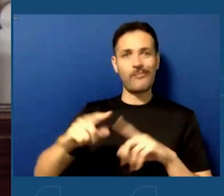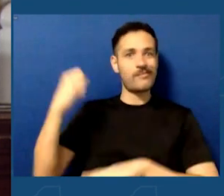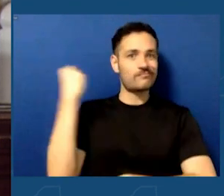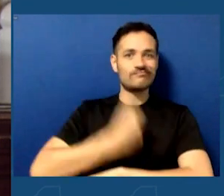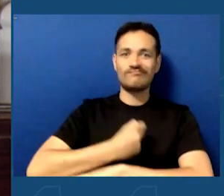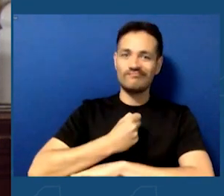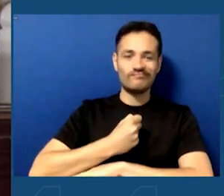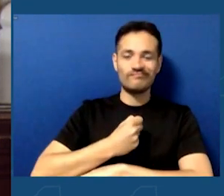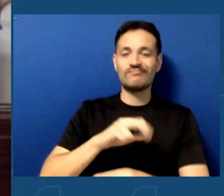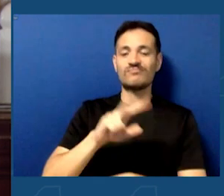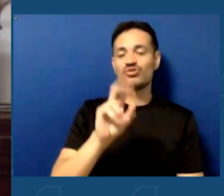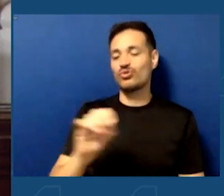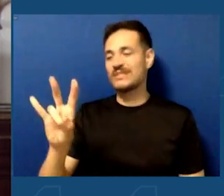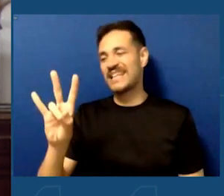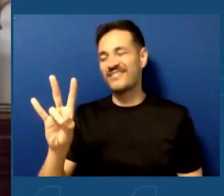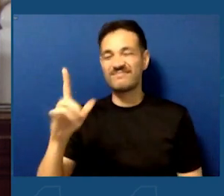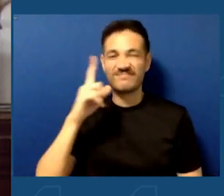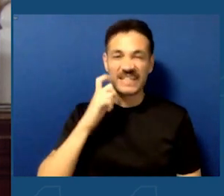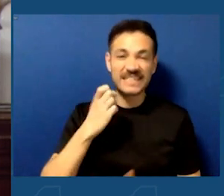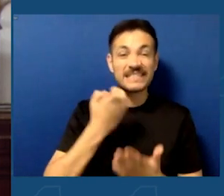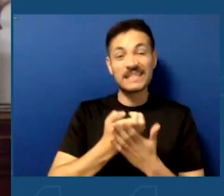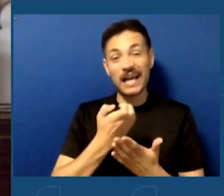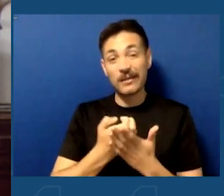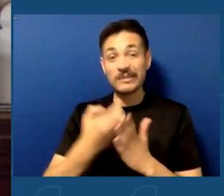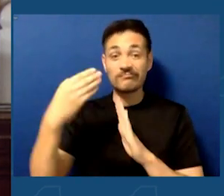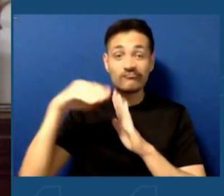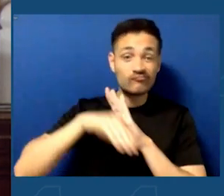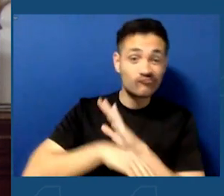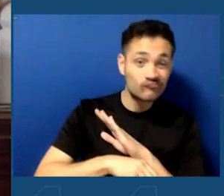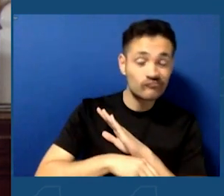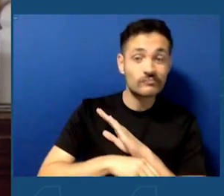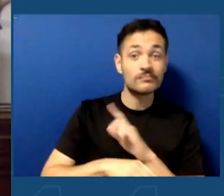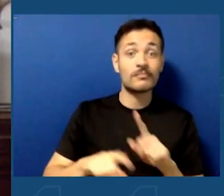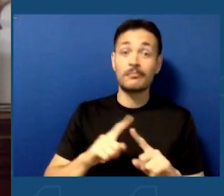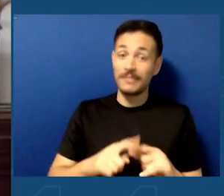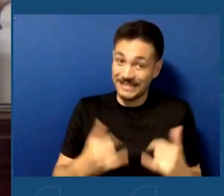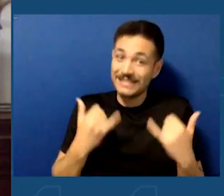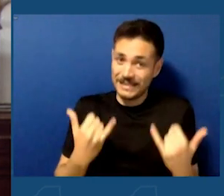the financial crisis. And now it's long overdue that we reopen it.